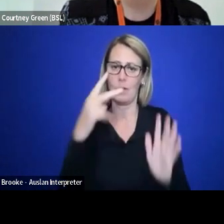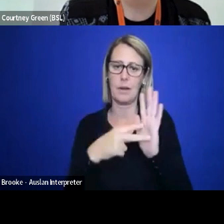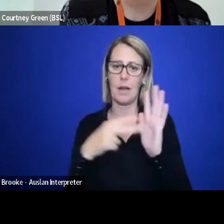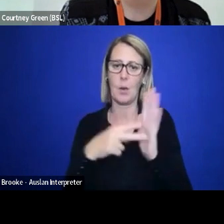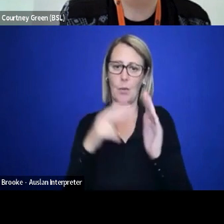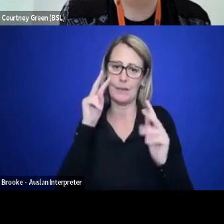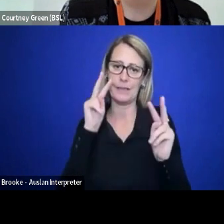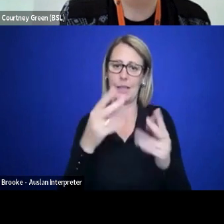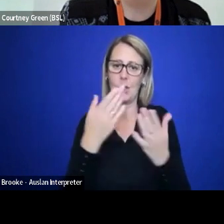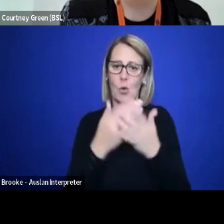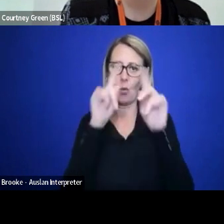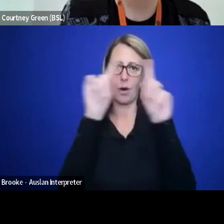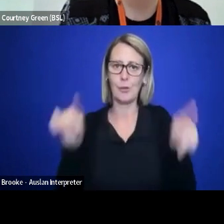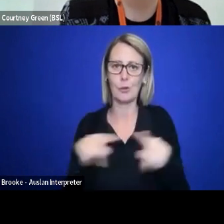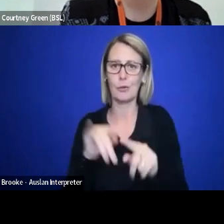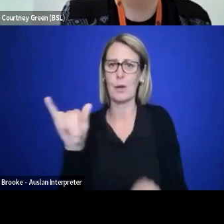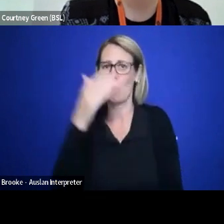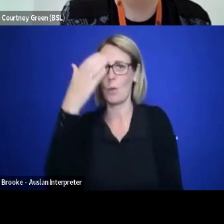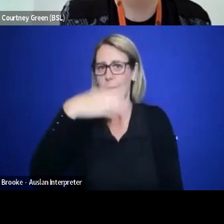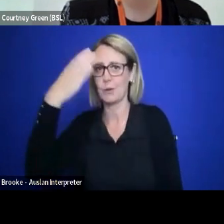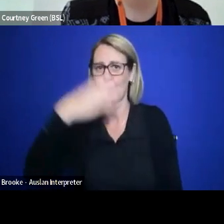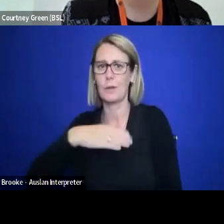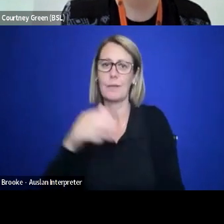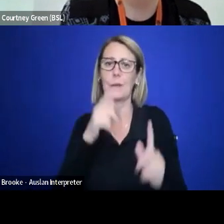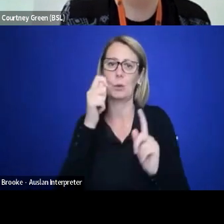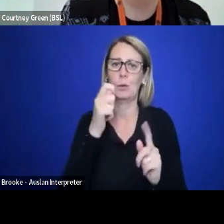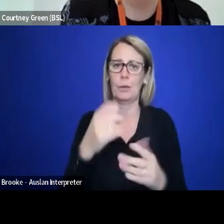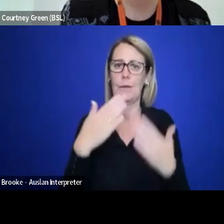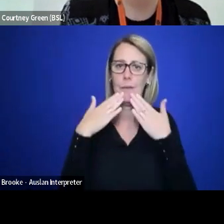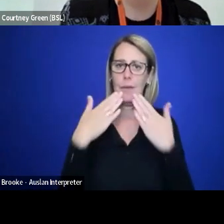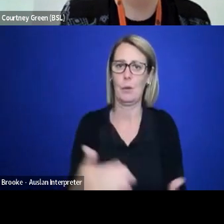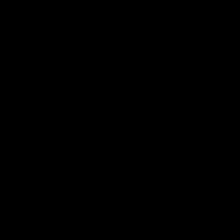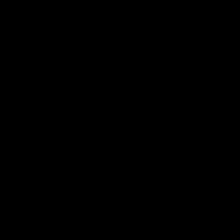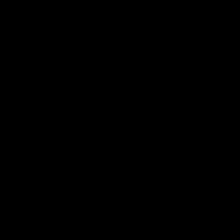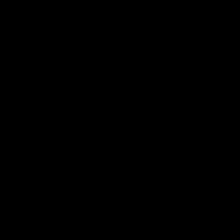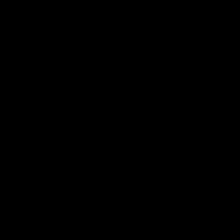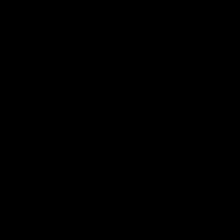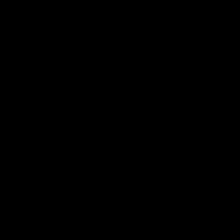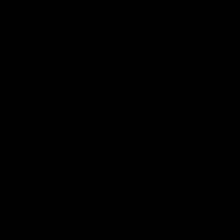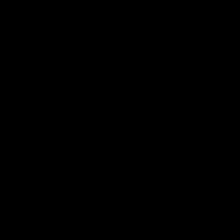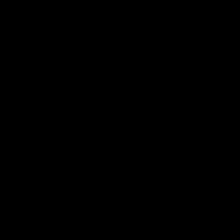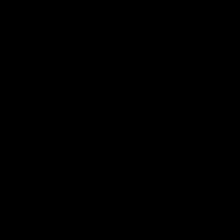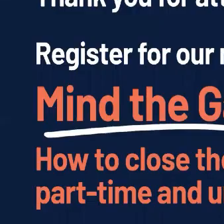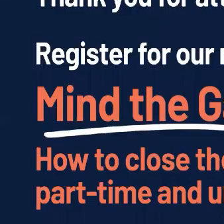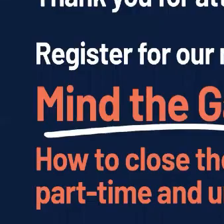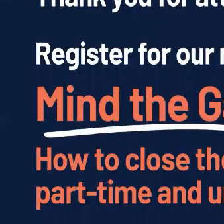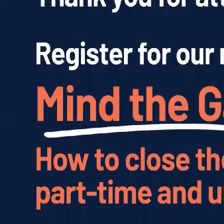you on the screen or in person again soon. Thank you.